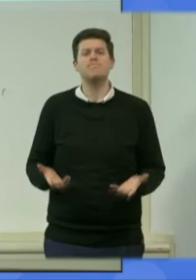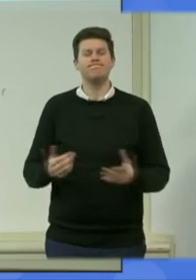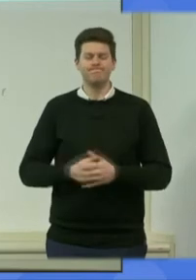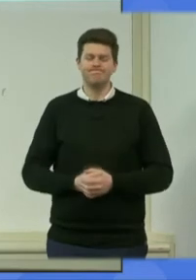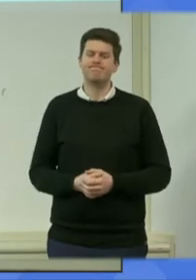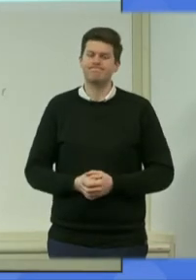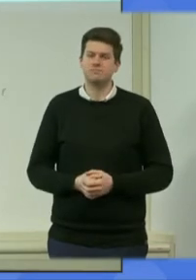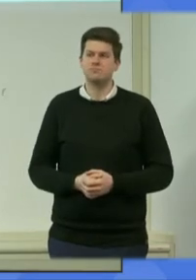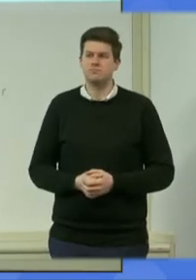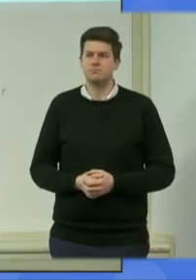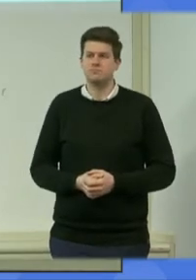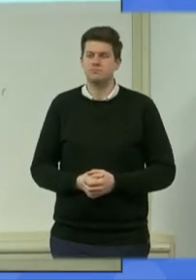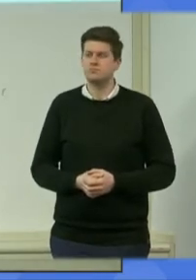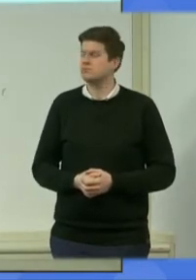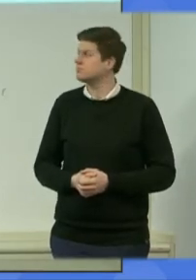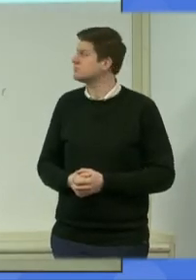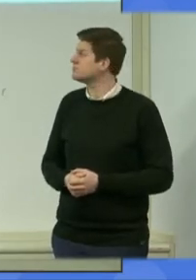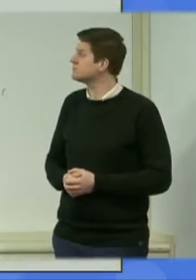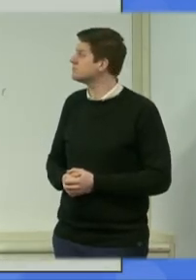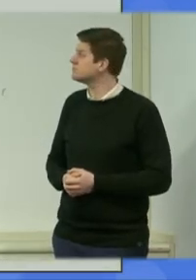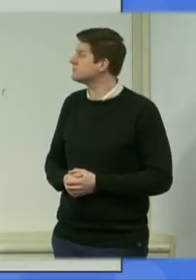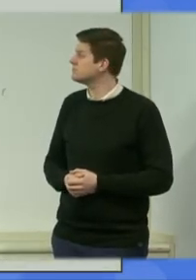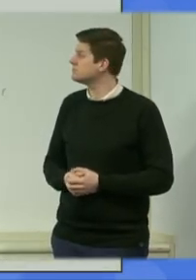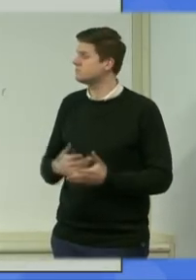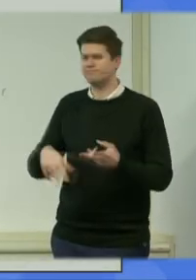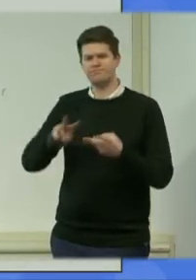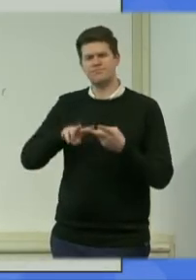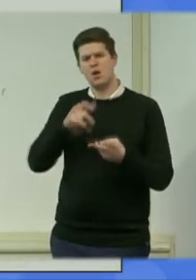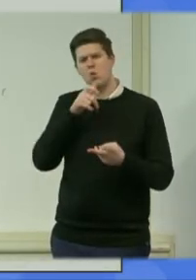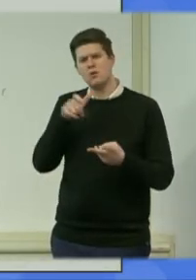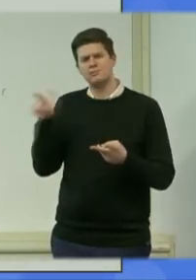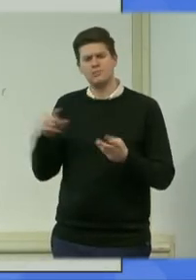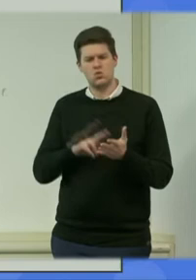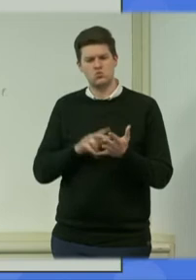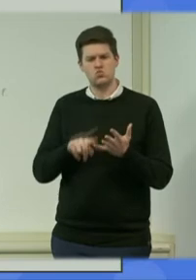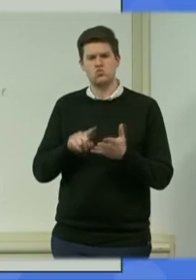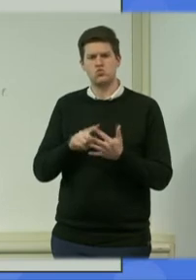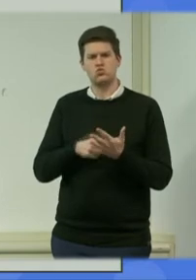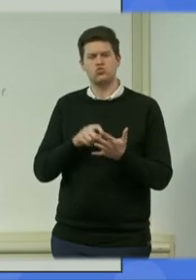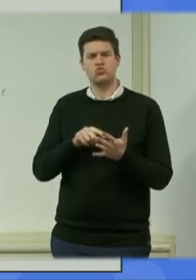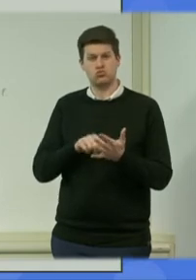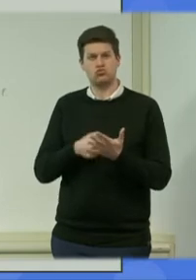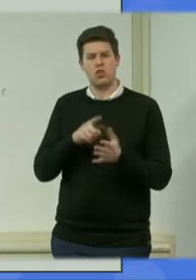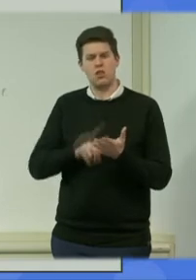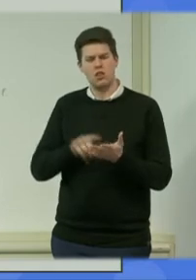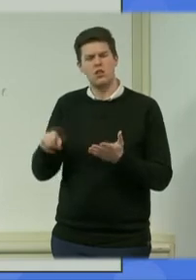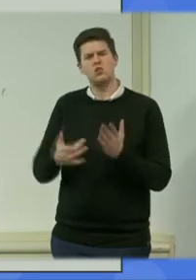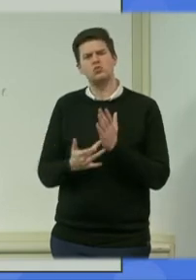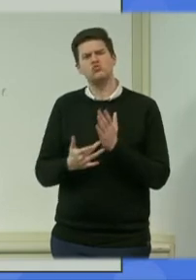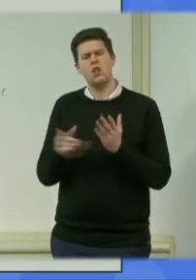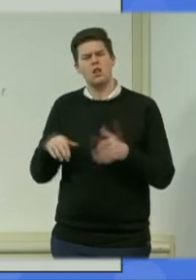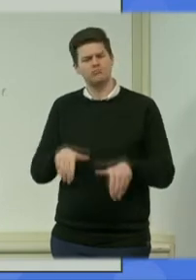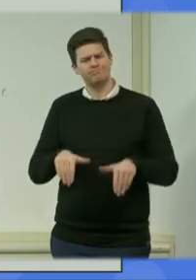group. The second word, neutral, what does that mean? What Jim means by a neutral tax system is